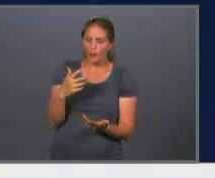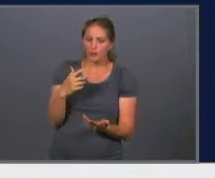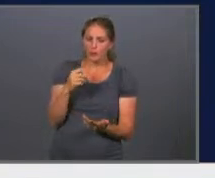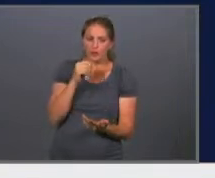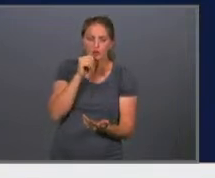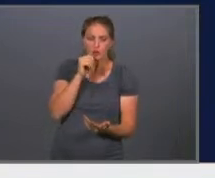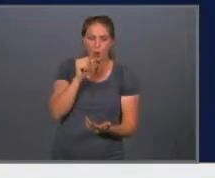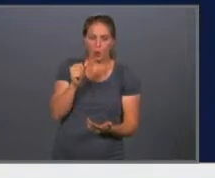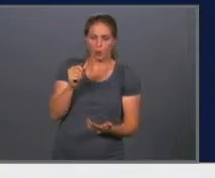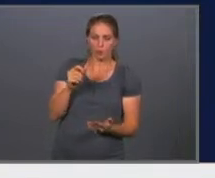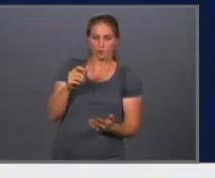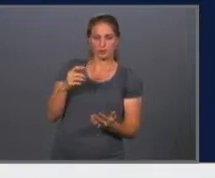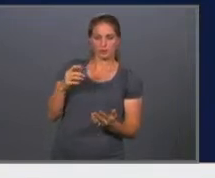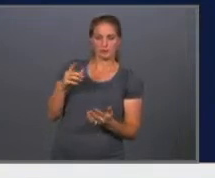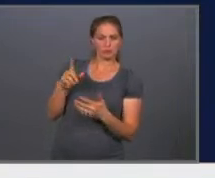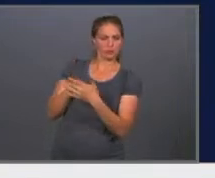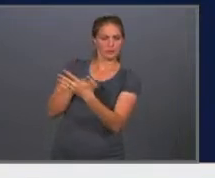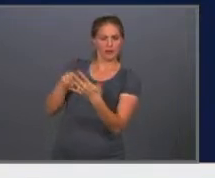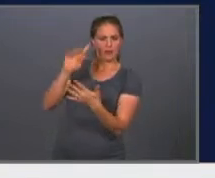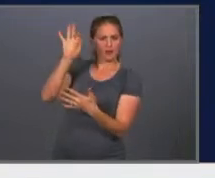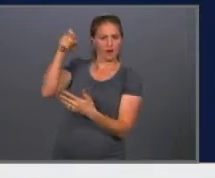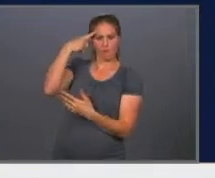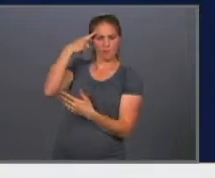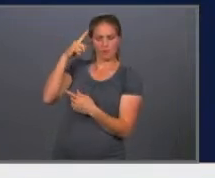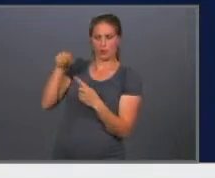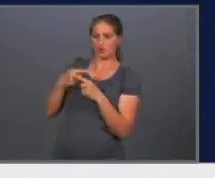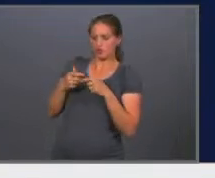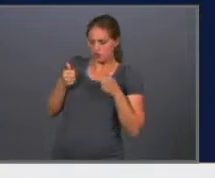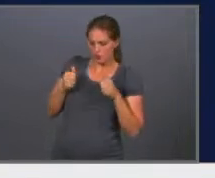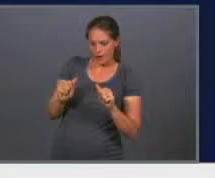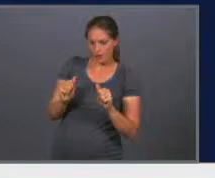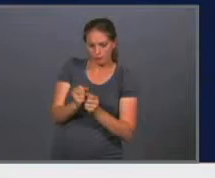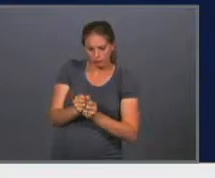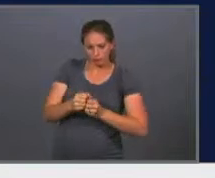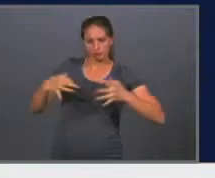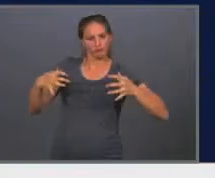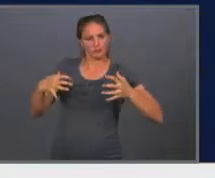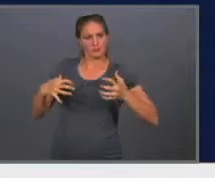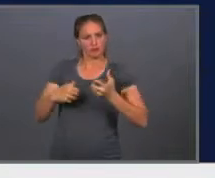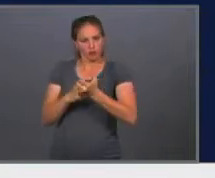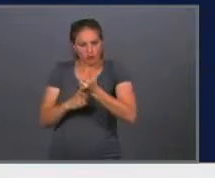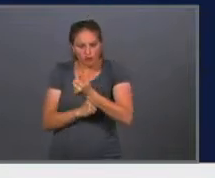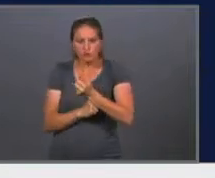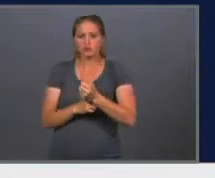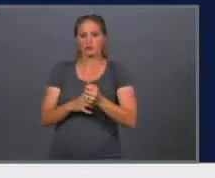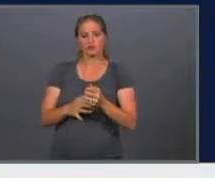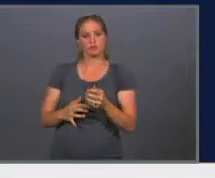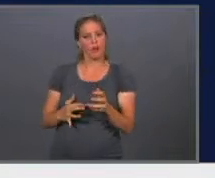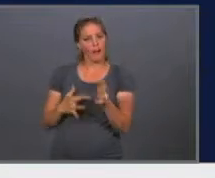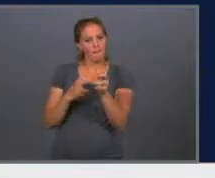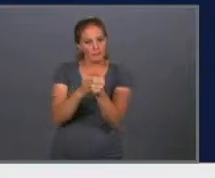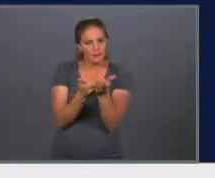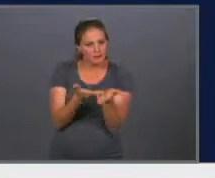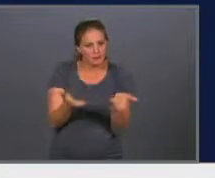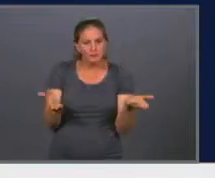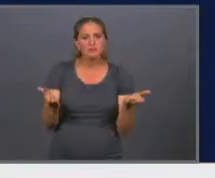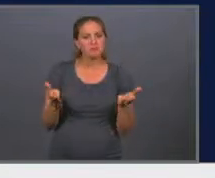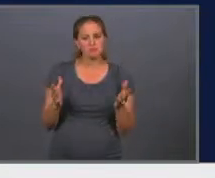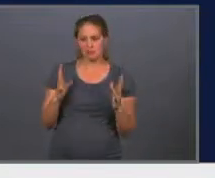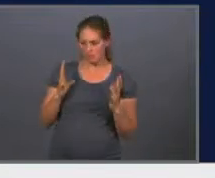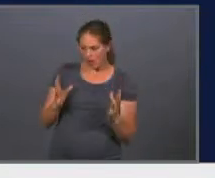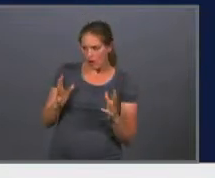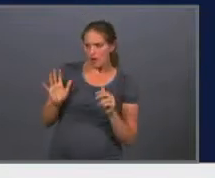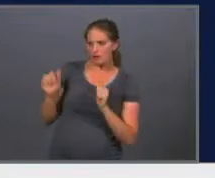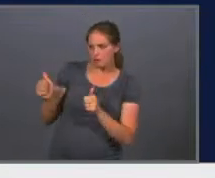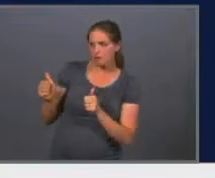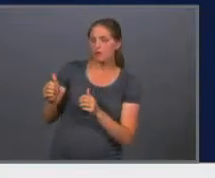begrudge the government when it does try to expand infrastructure and update things and do as like they